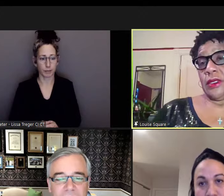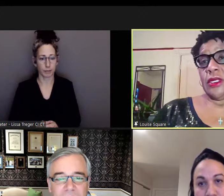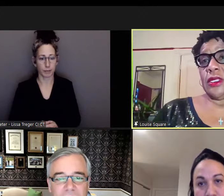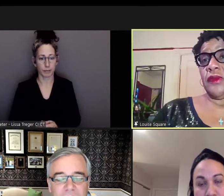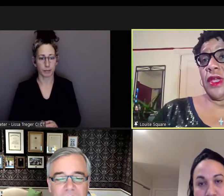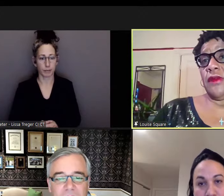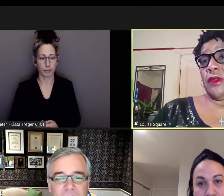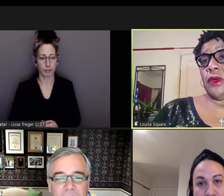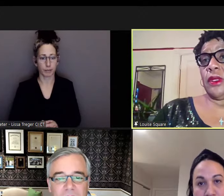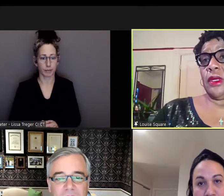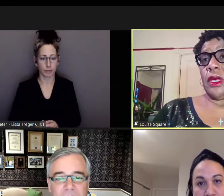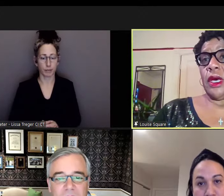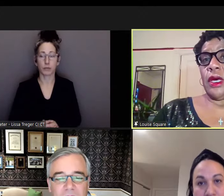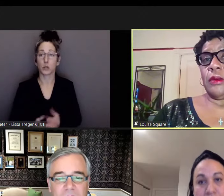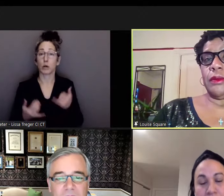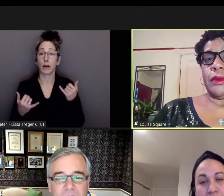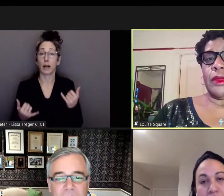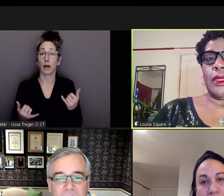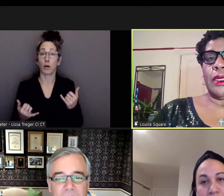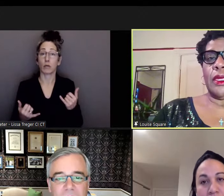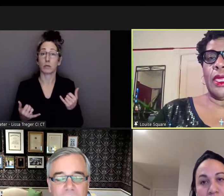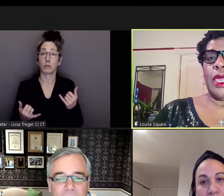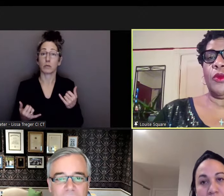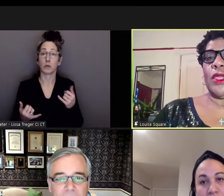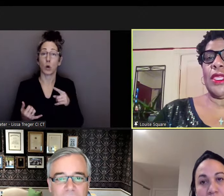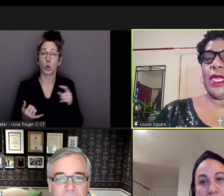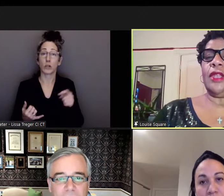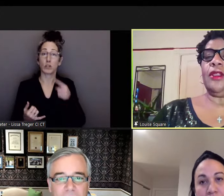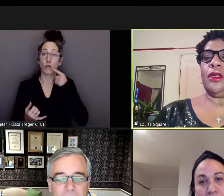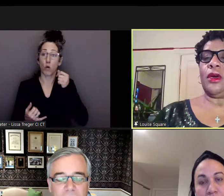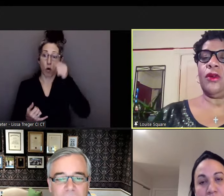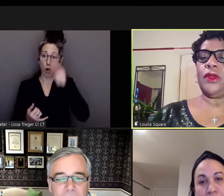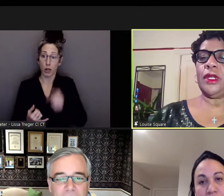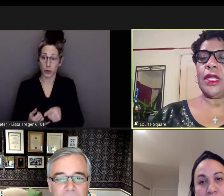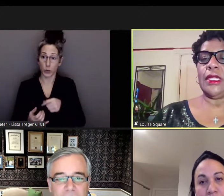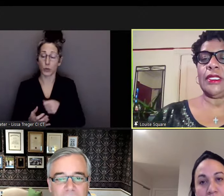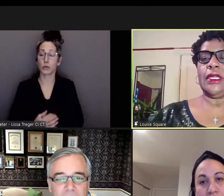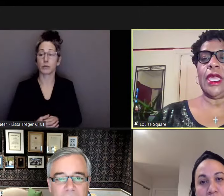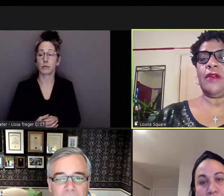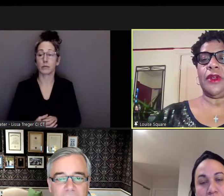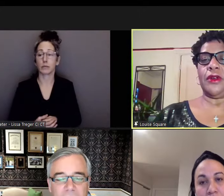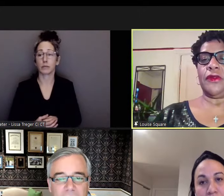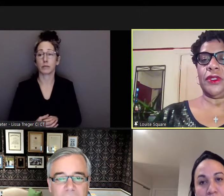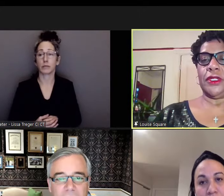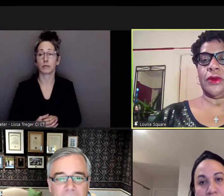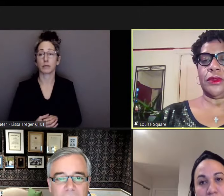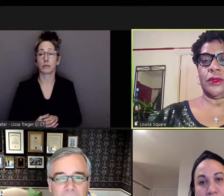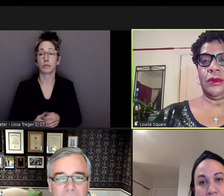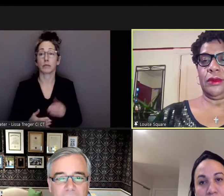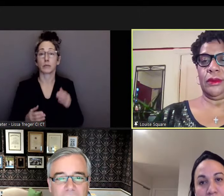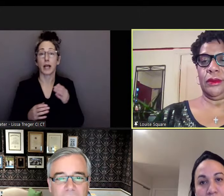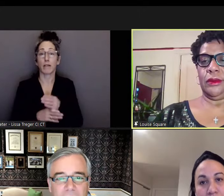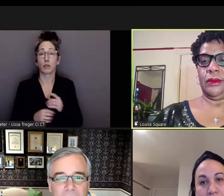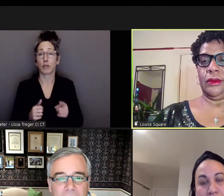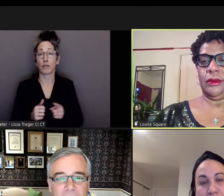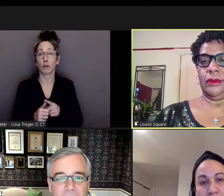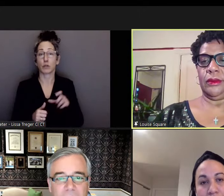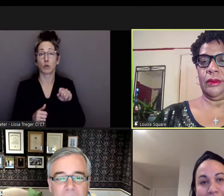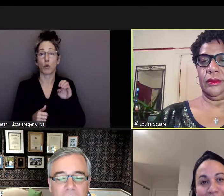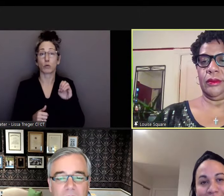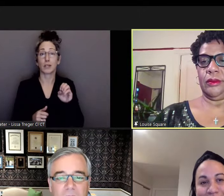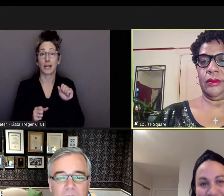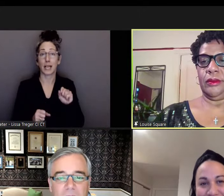So this is for everyone. Can we get COVID-19 after our first dose?